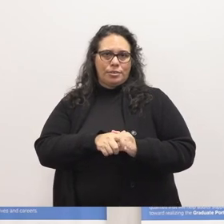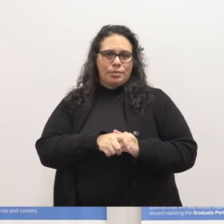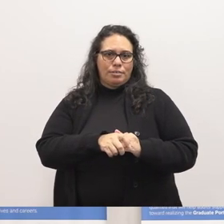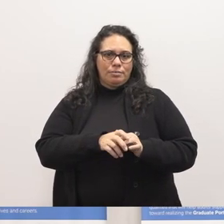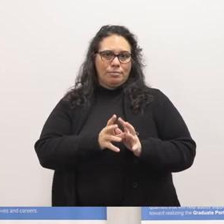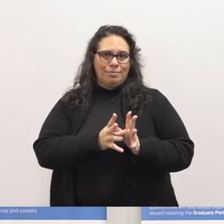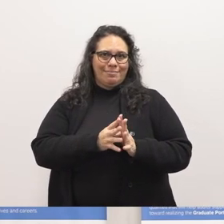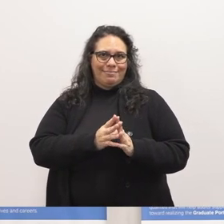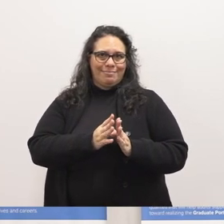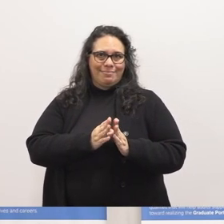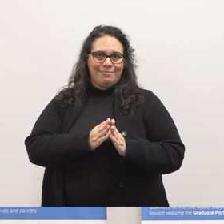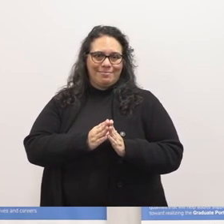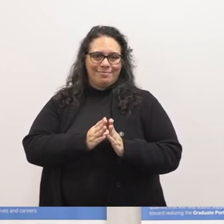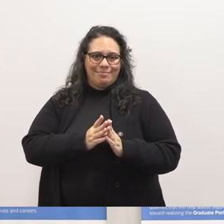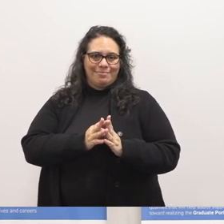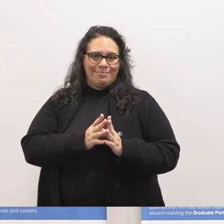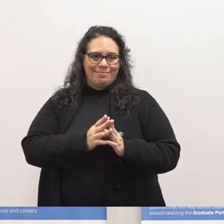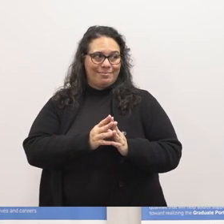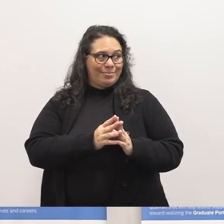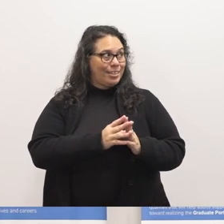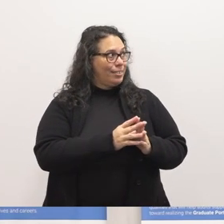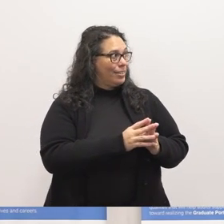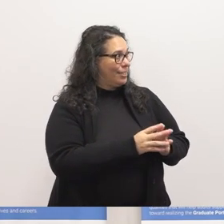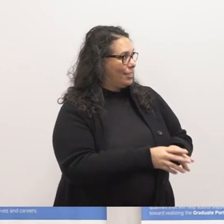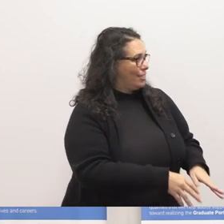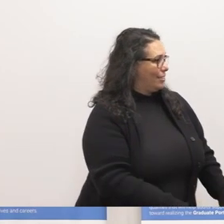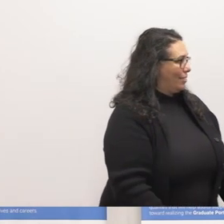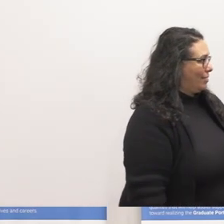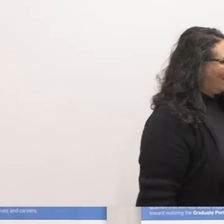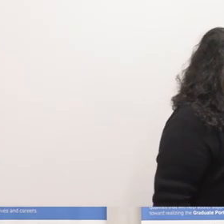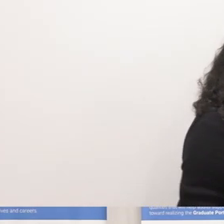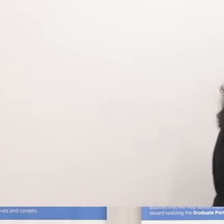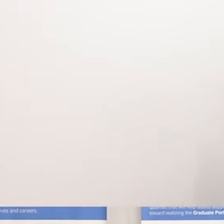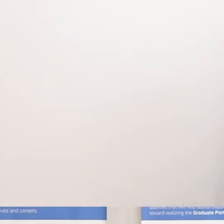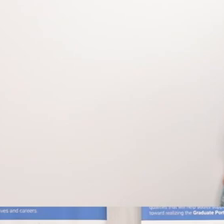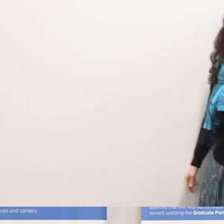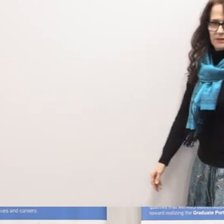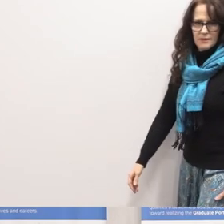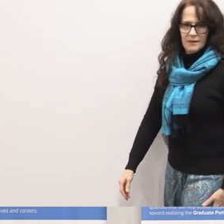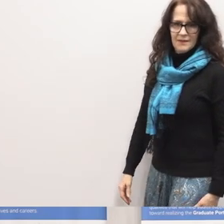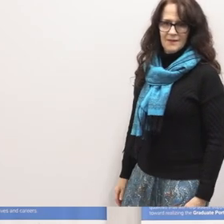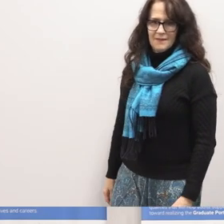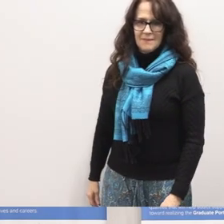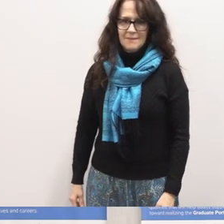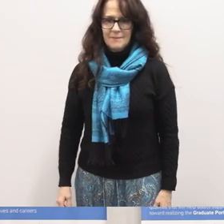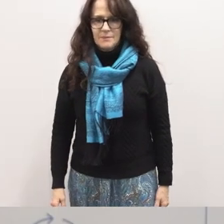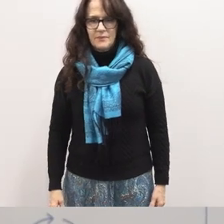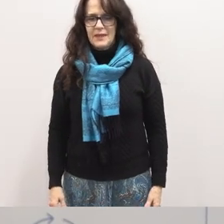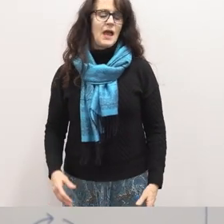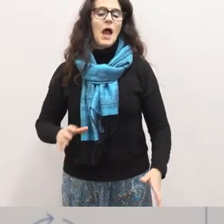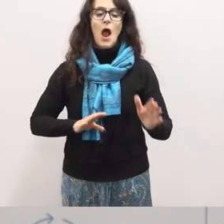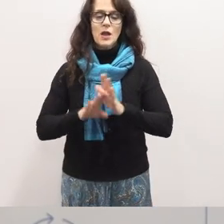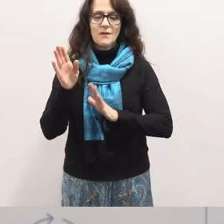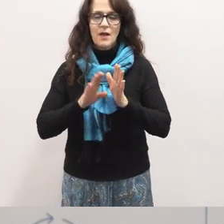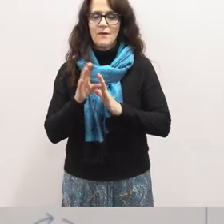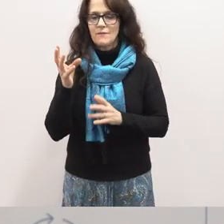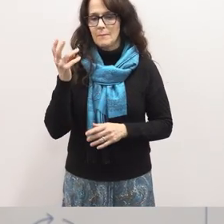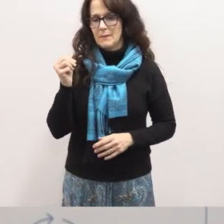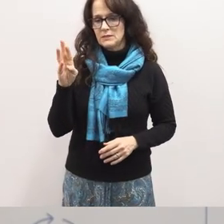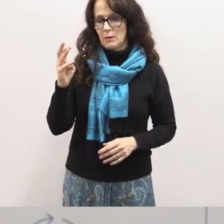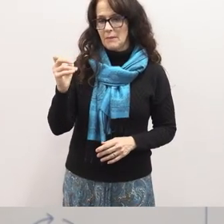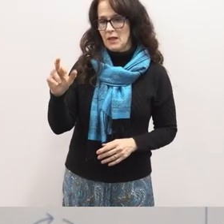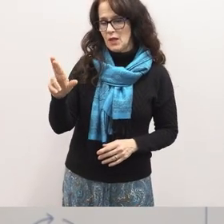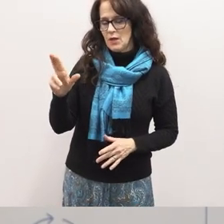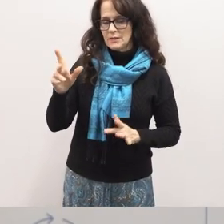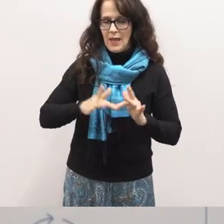Thank you. We don't have a report for workforce development. Our Mr. Miller is absent, so we will go